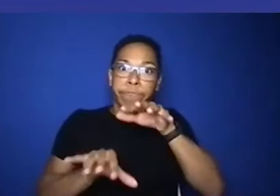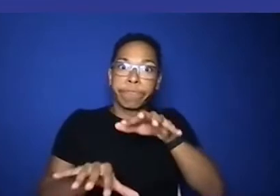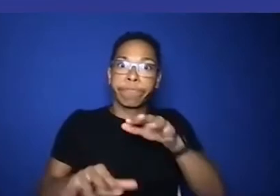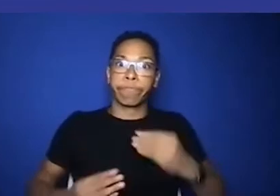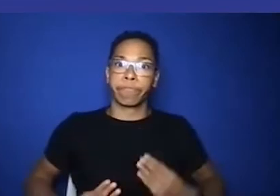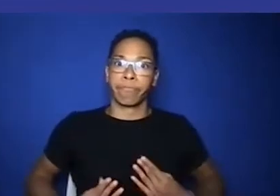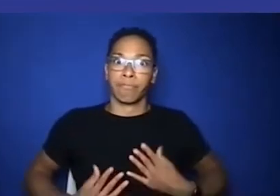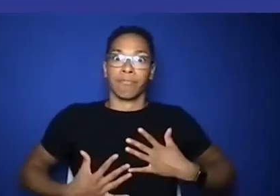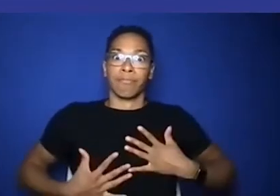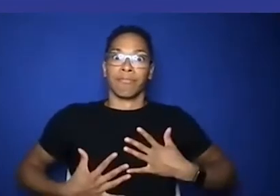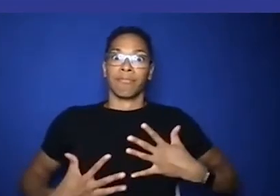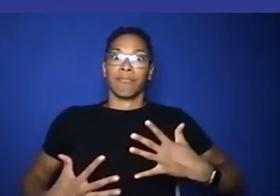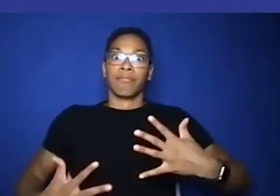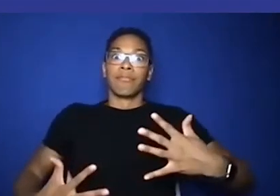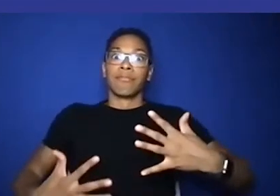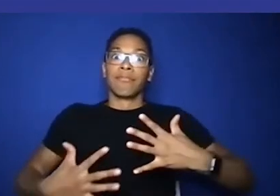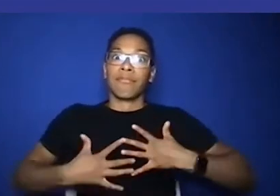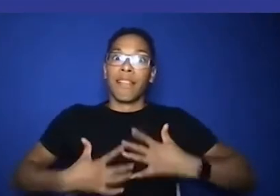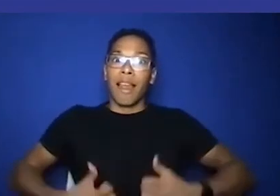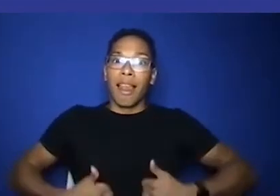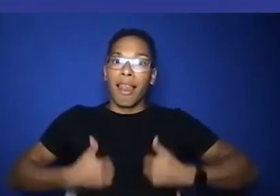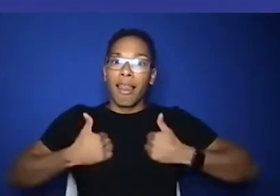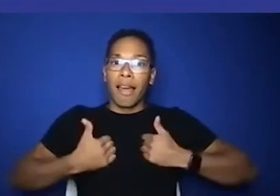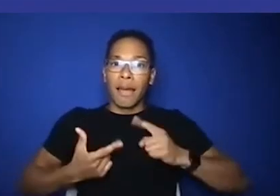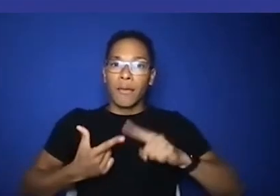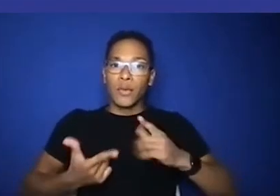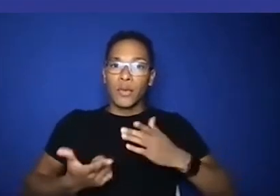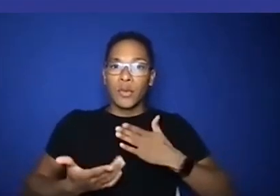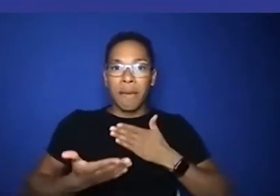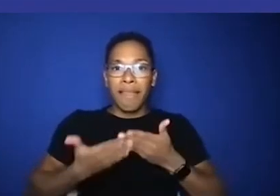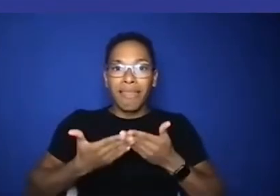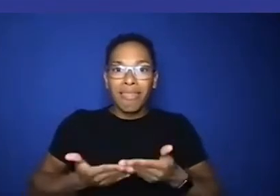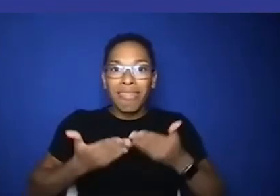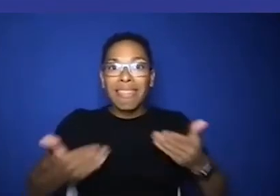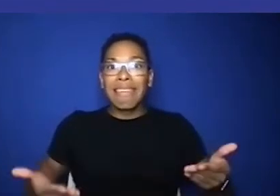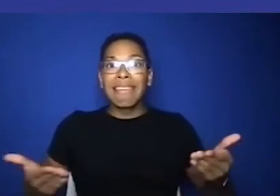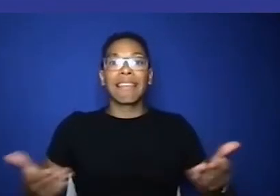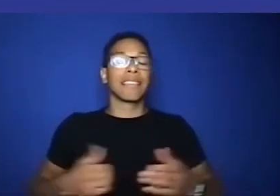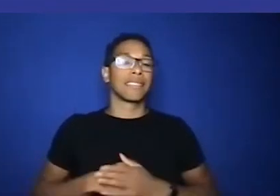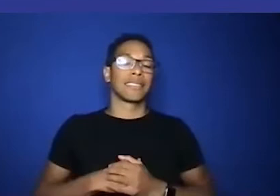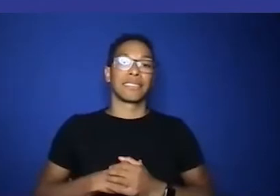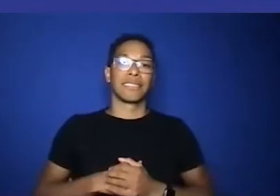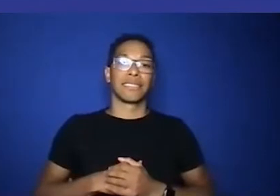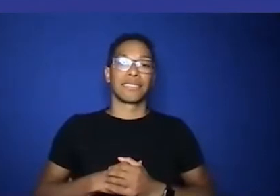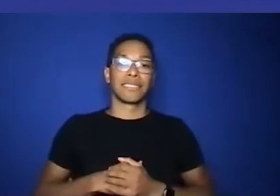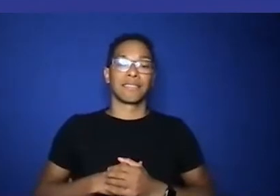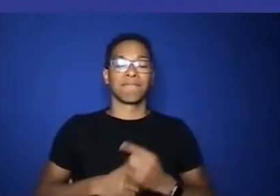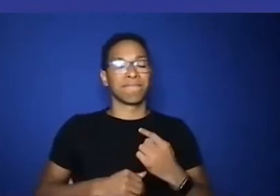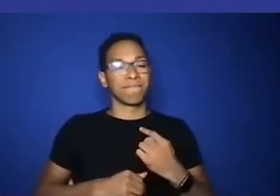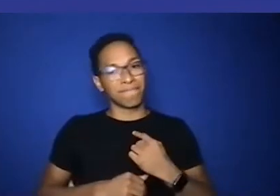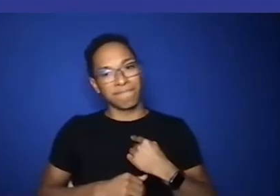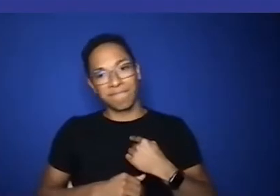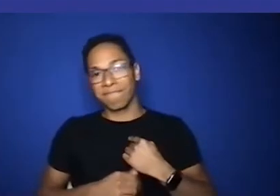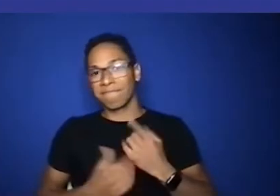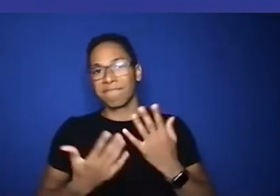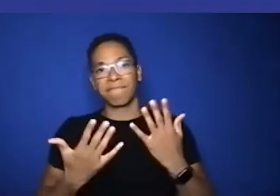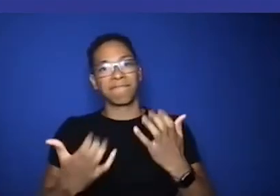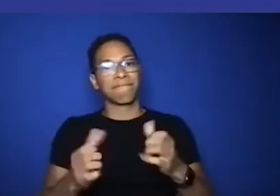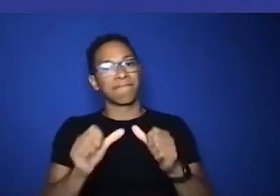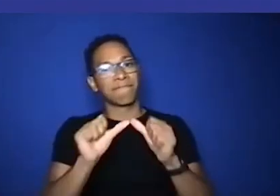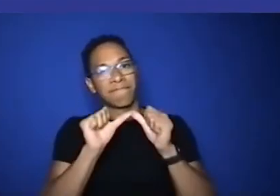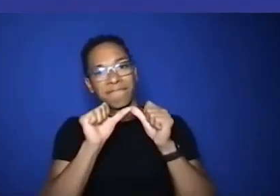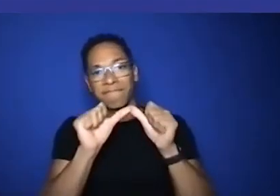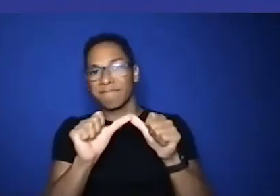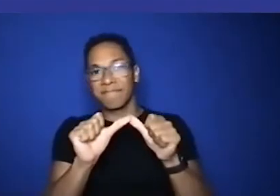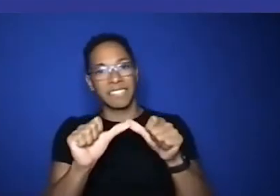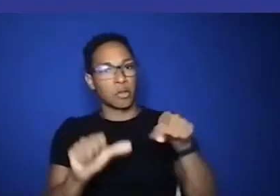these things that have been reduced to objects or to recordings. And I just want to continue this question